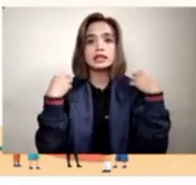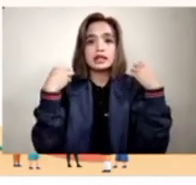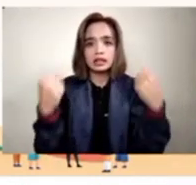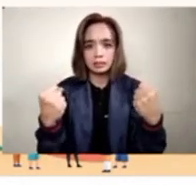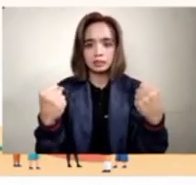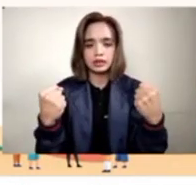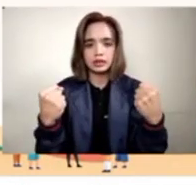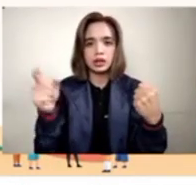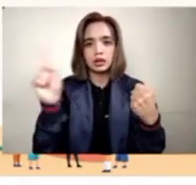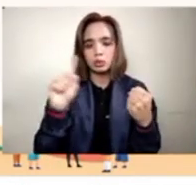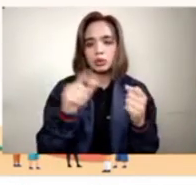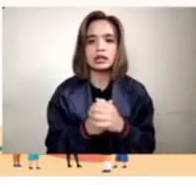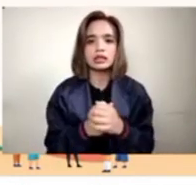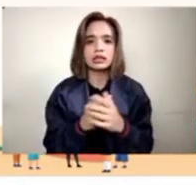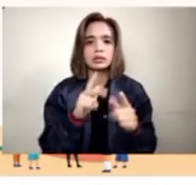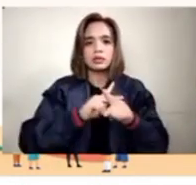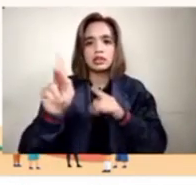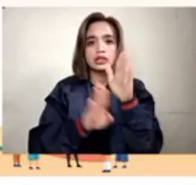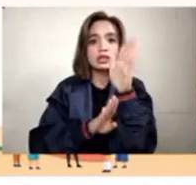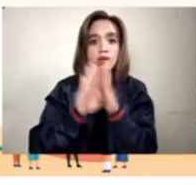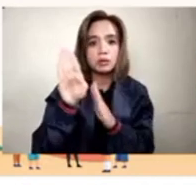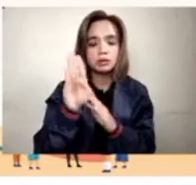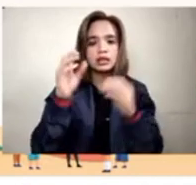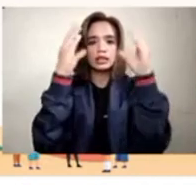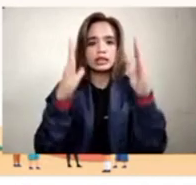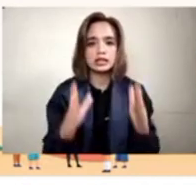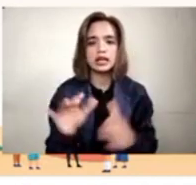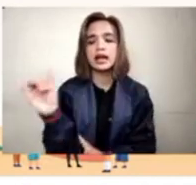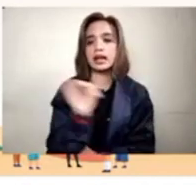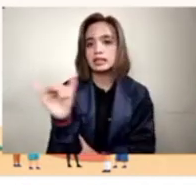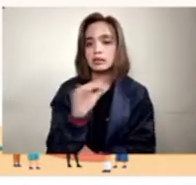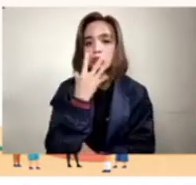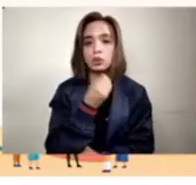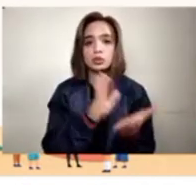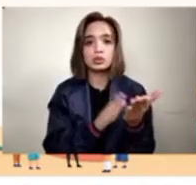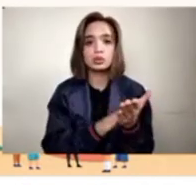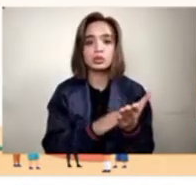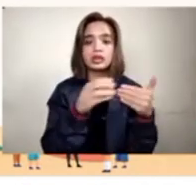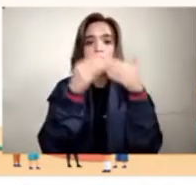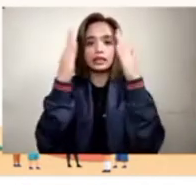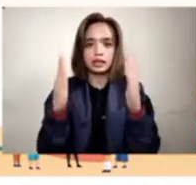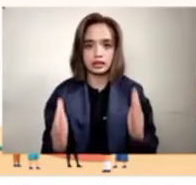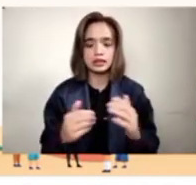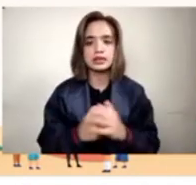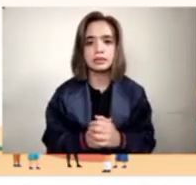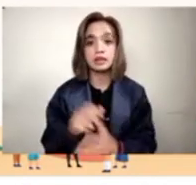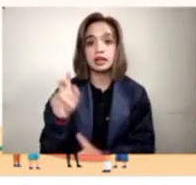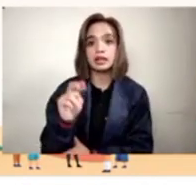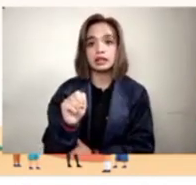to strengthen the in-service professional development of teachers and school